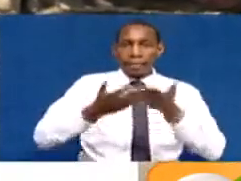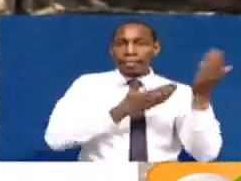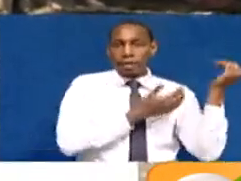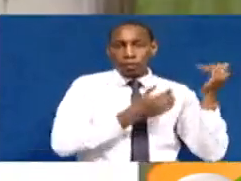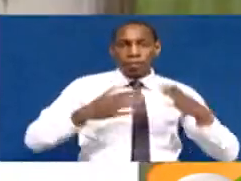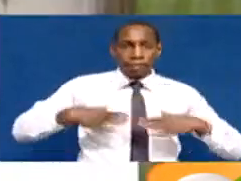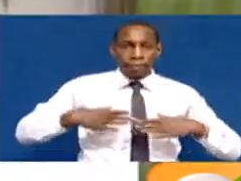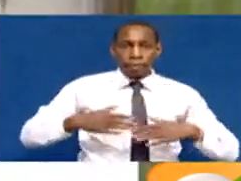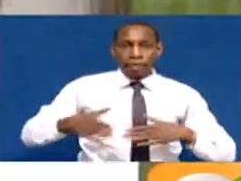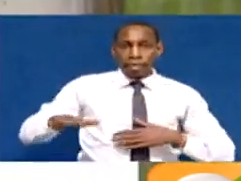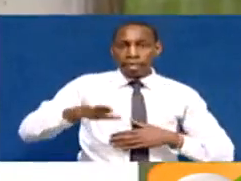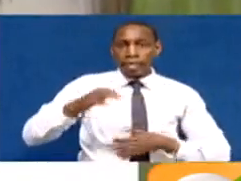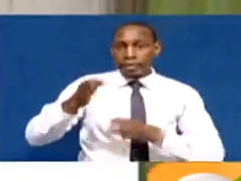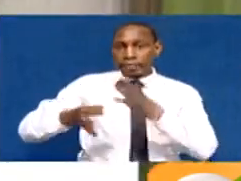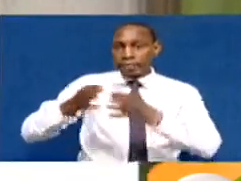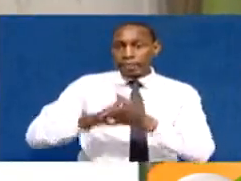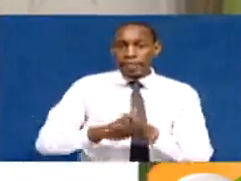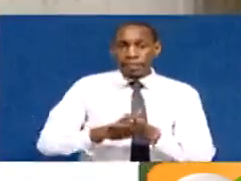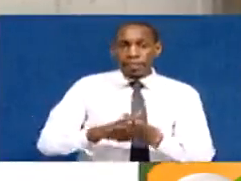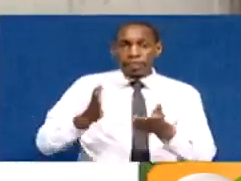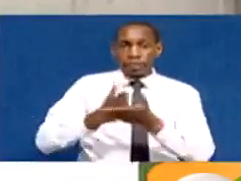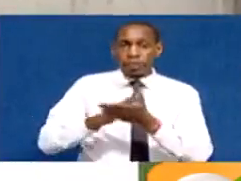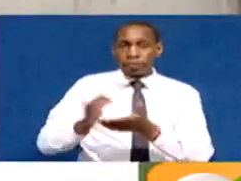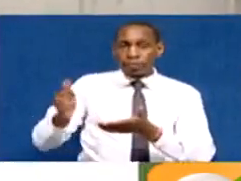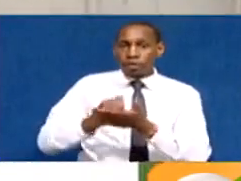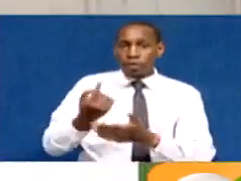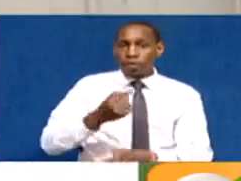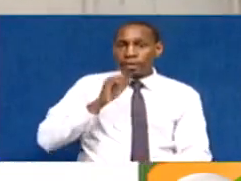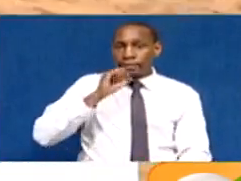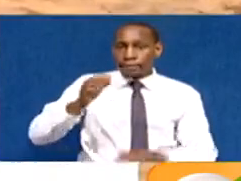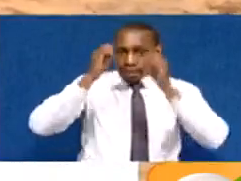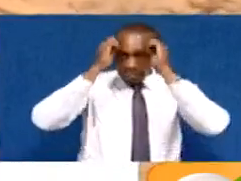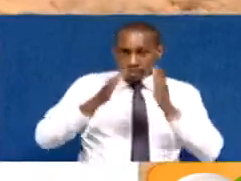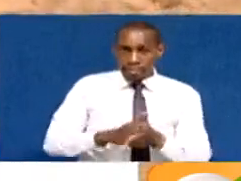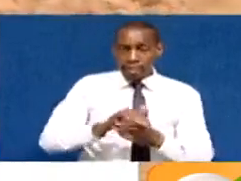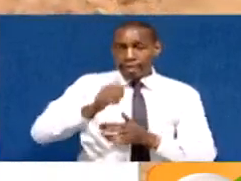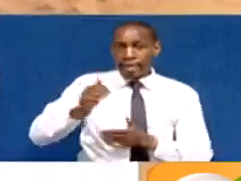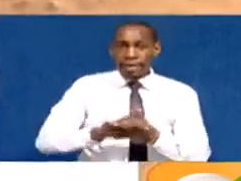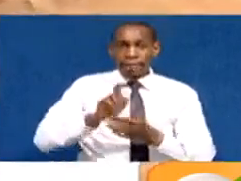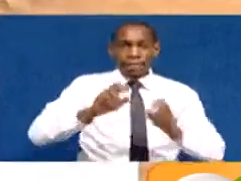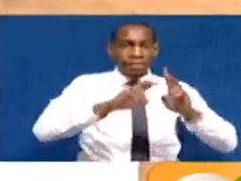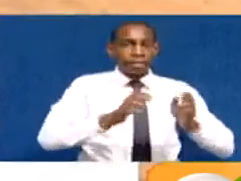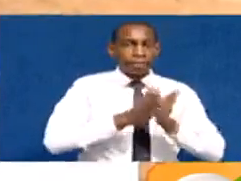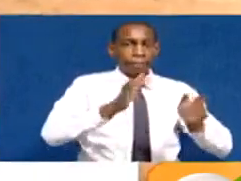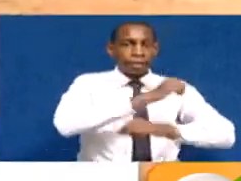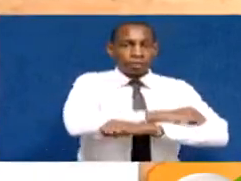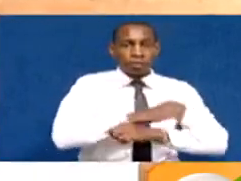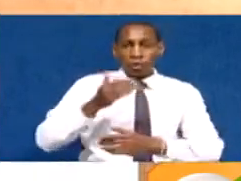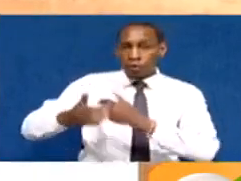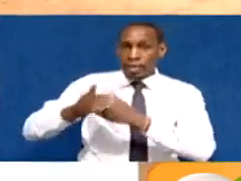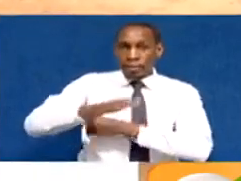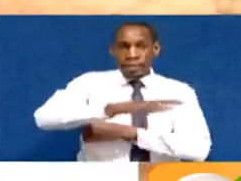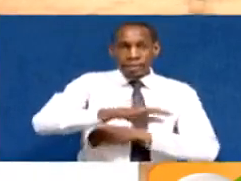hope for the residents of Mukuru Kwanjenga, it can only accommodate 500 learners, and the rest have to look for public schools in the